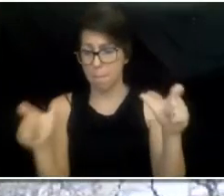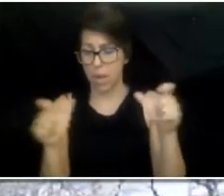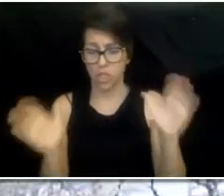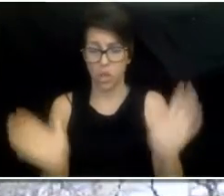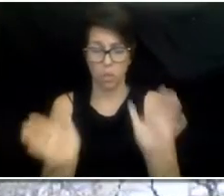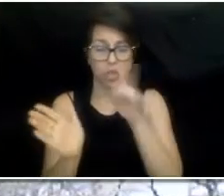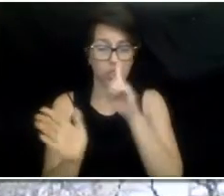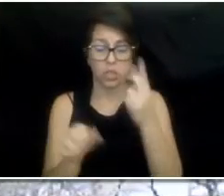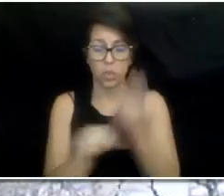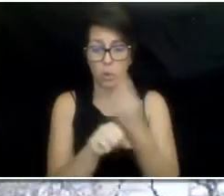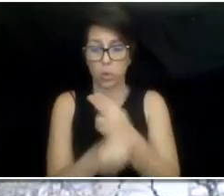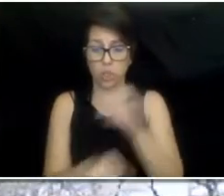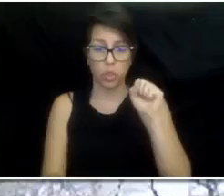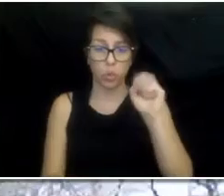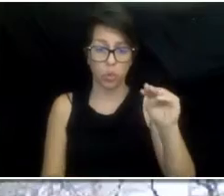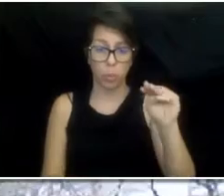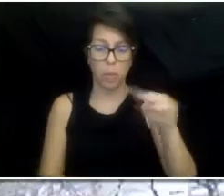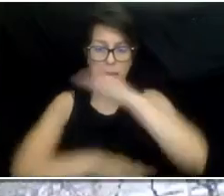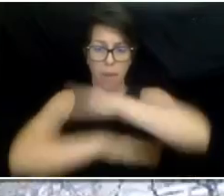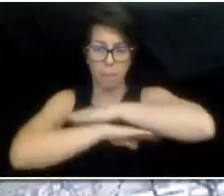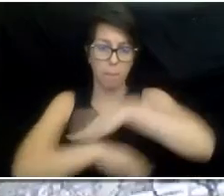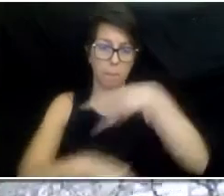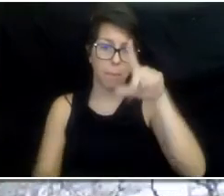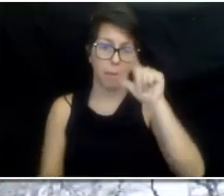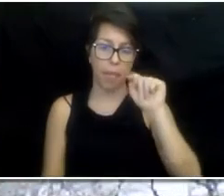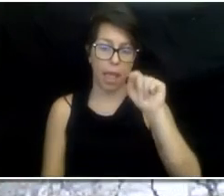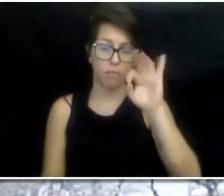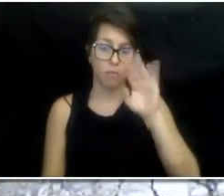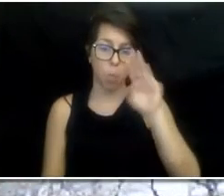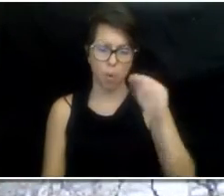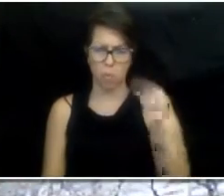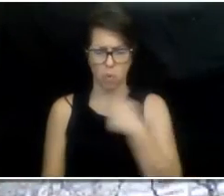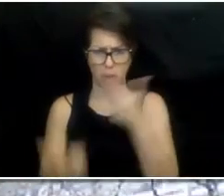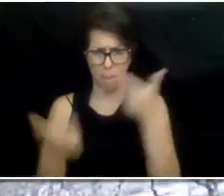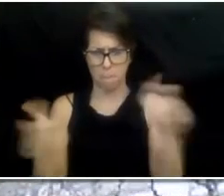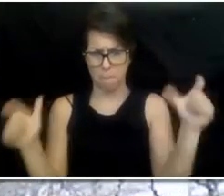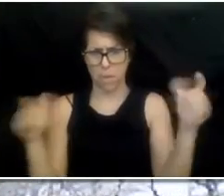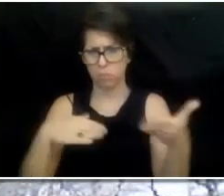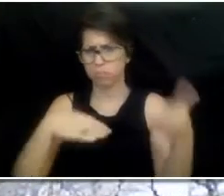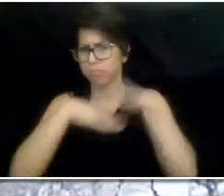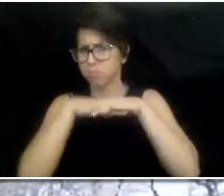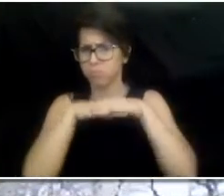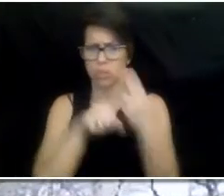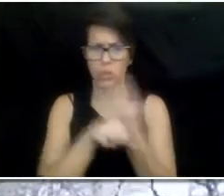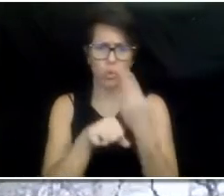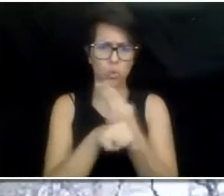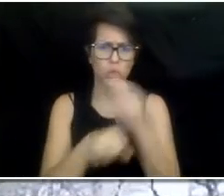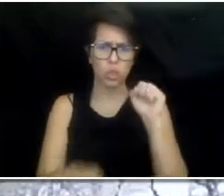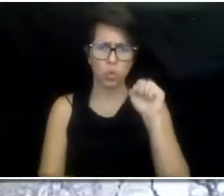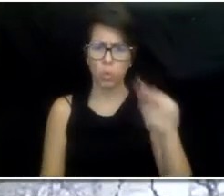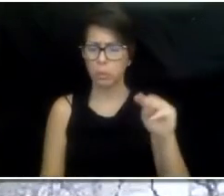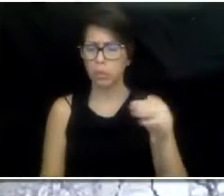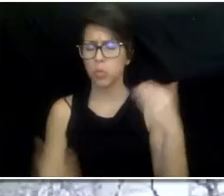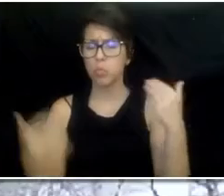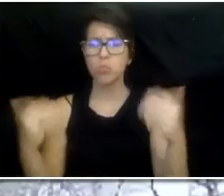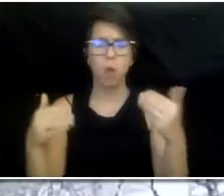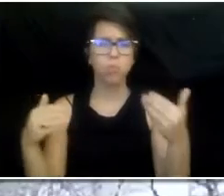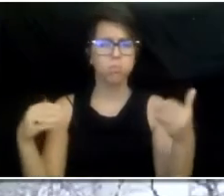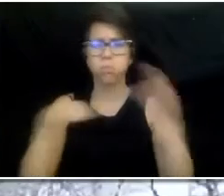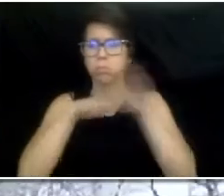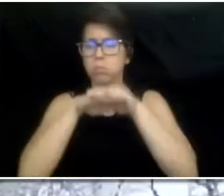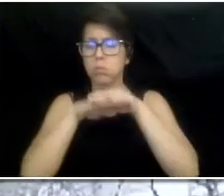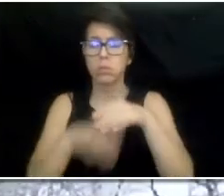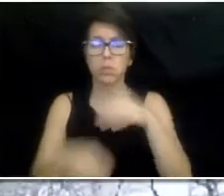to see that the second phase of our Outreach will really look at how we can continue to amplify using